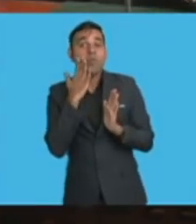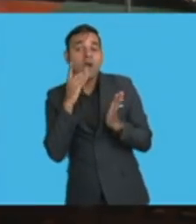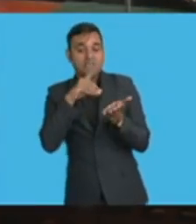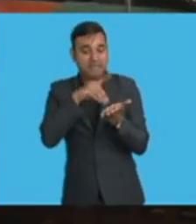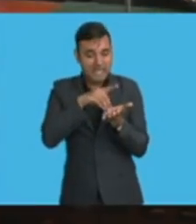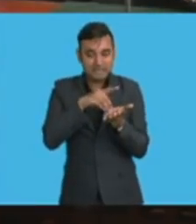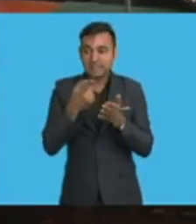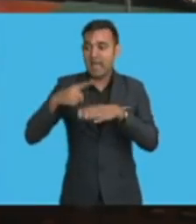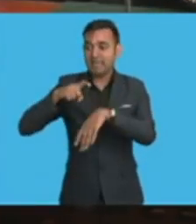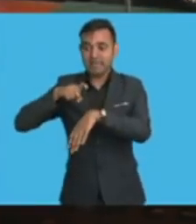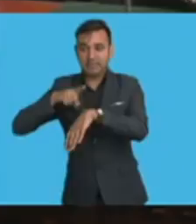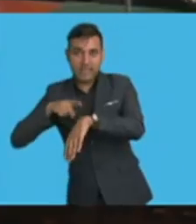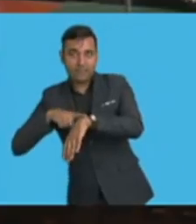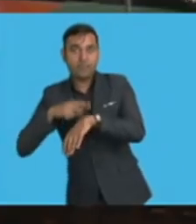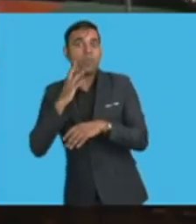when there is a vacancy.